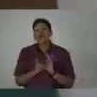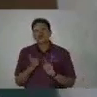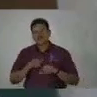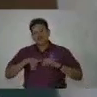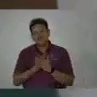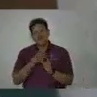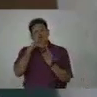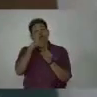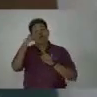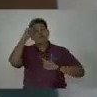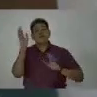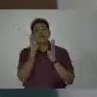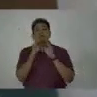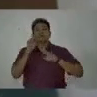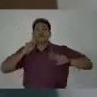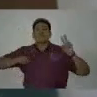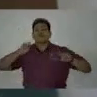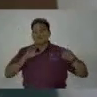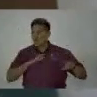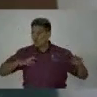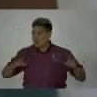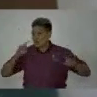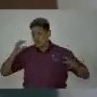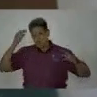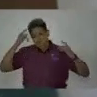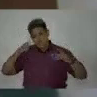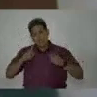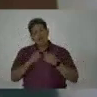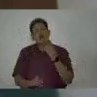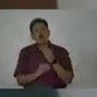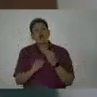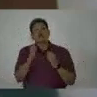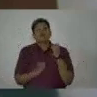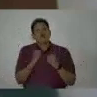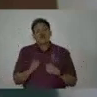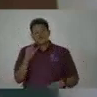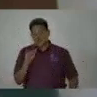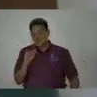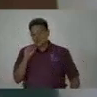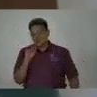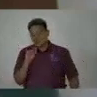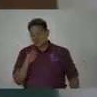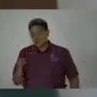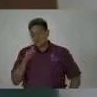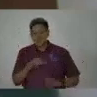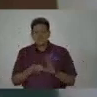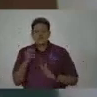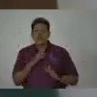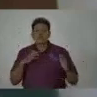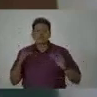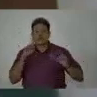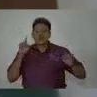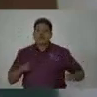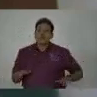my call for a meeting of the Oversight Committee to consider the March 2022 Integrity Report and